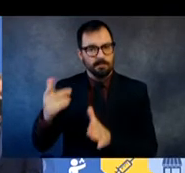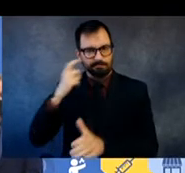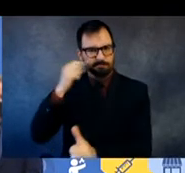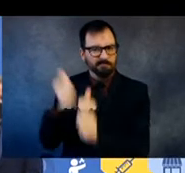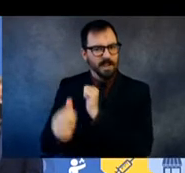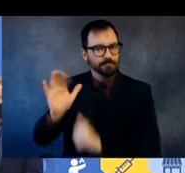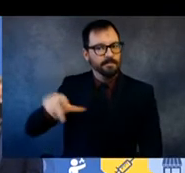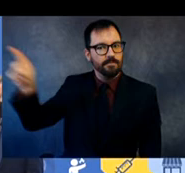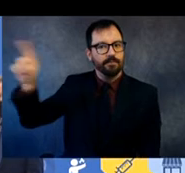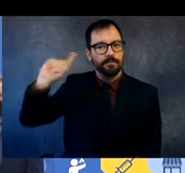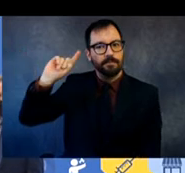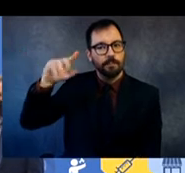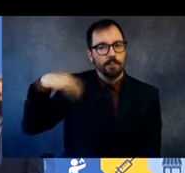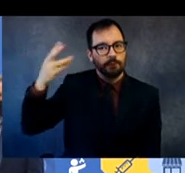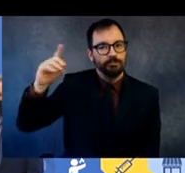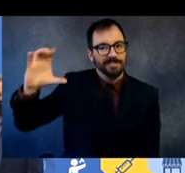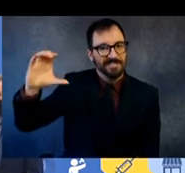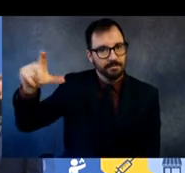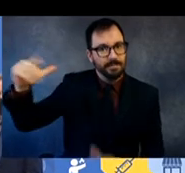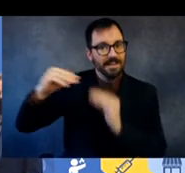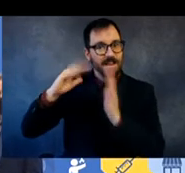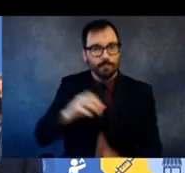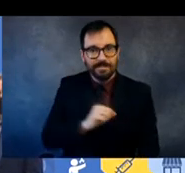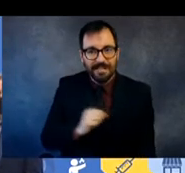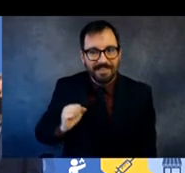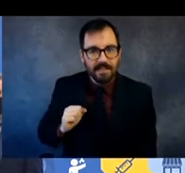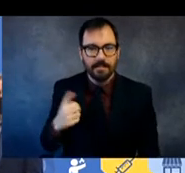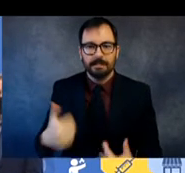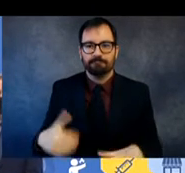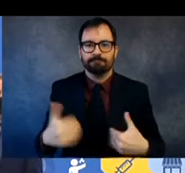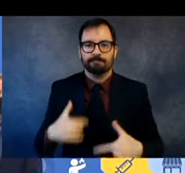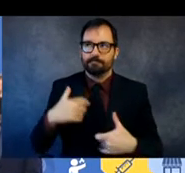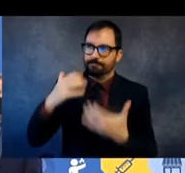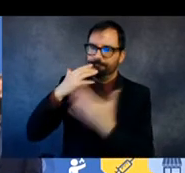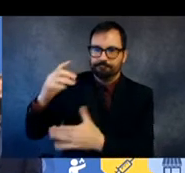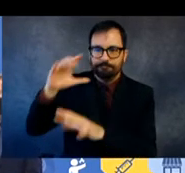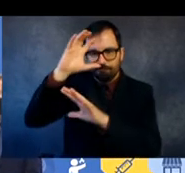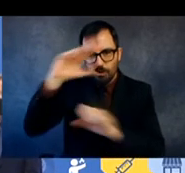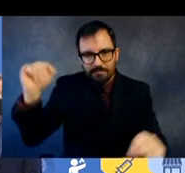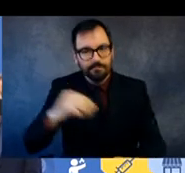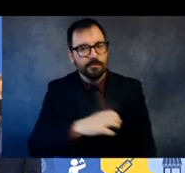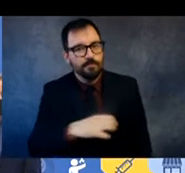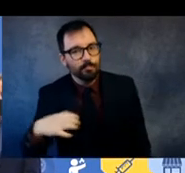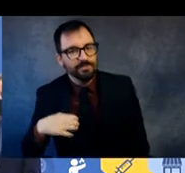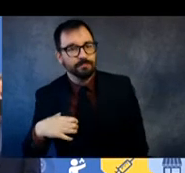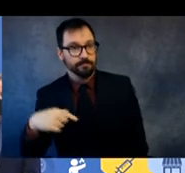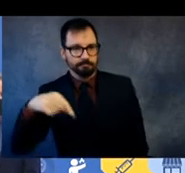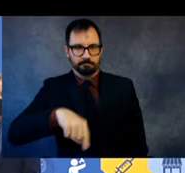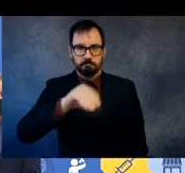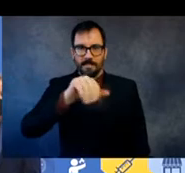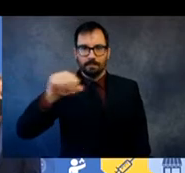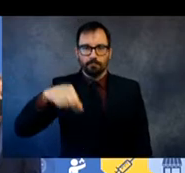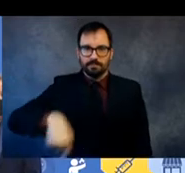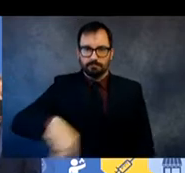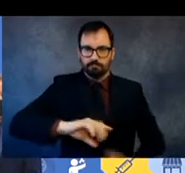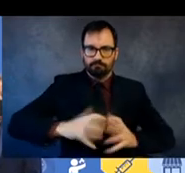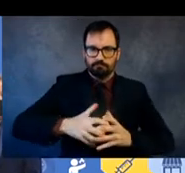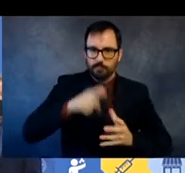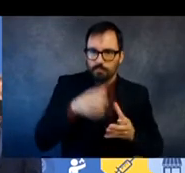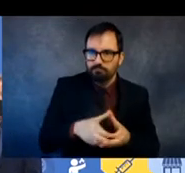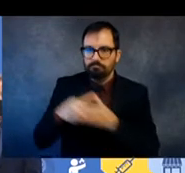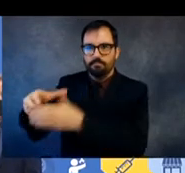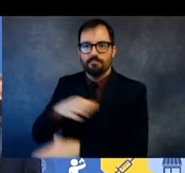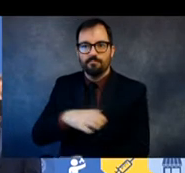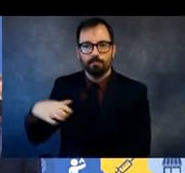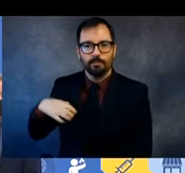Thursday. I want to thank the President, the Congress, and especially the Massachusetts delegation, who have been leaders in Washington throughout this pandemic.